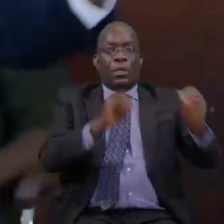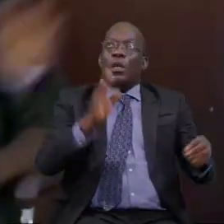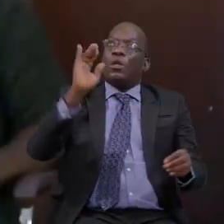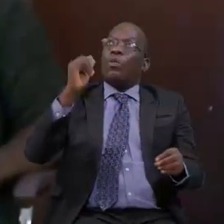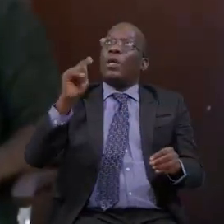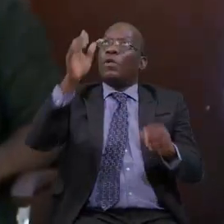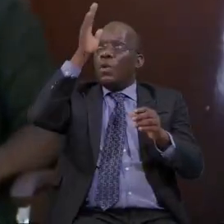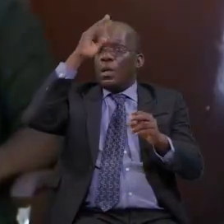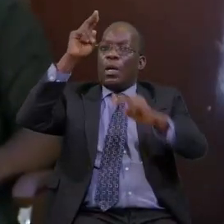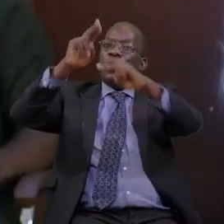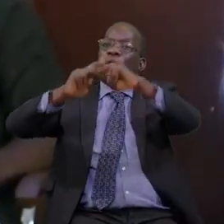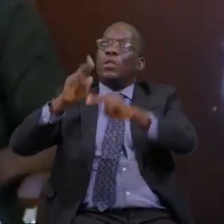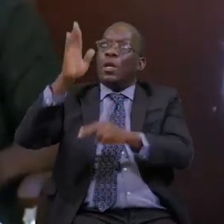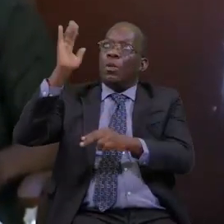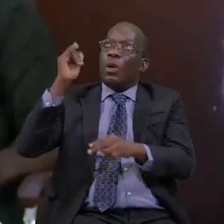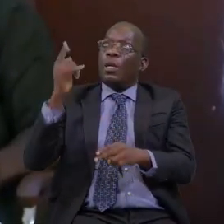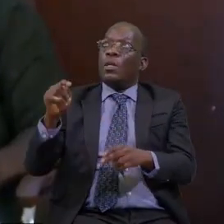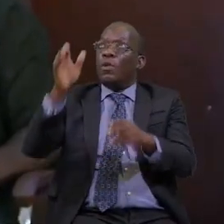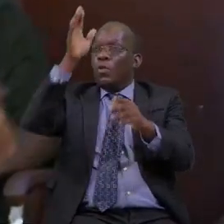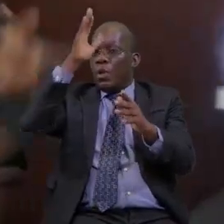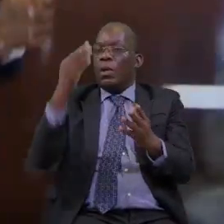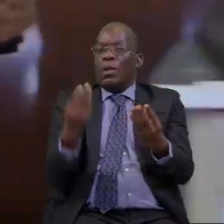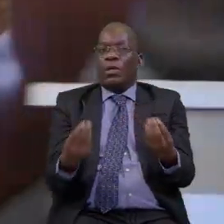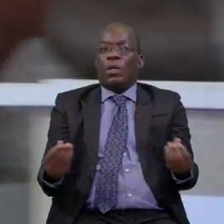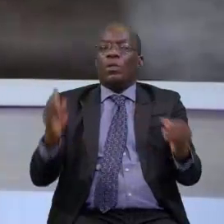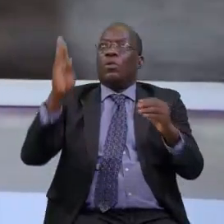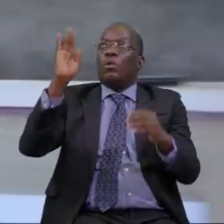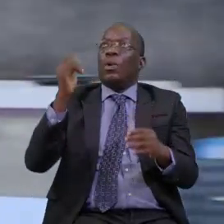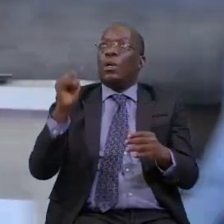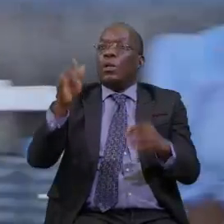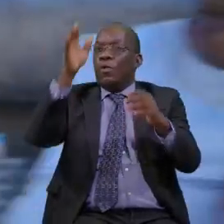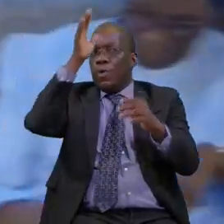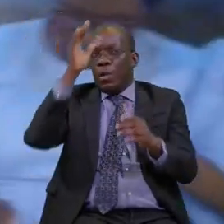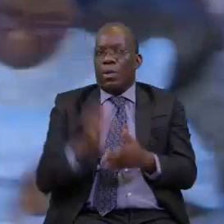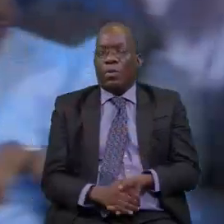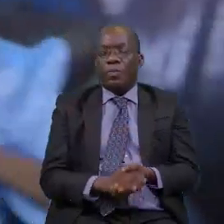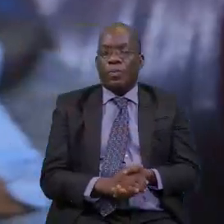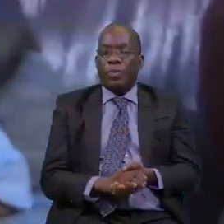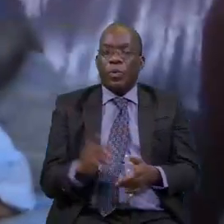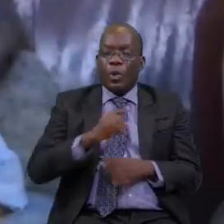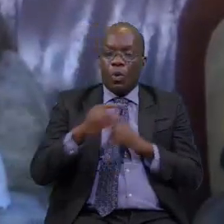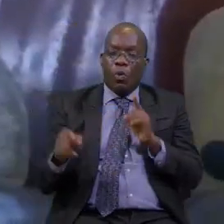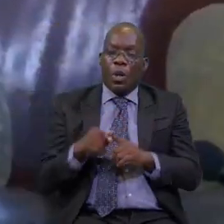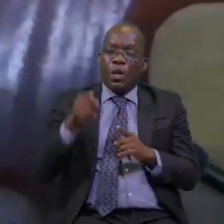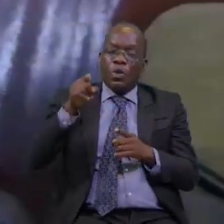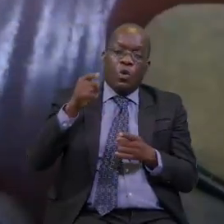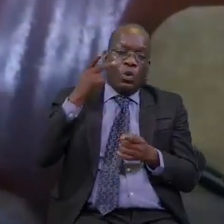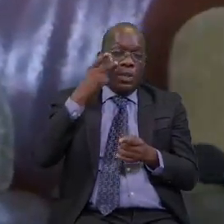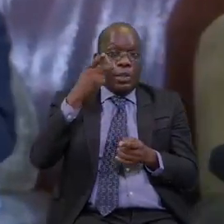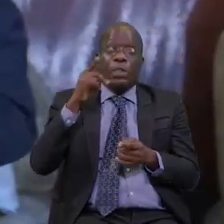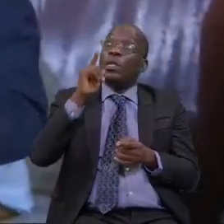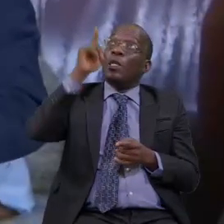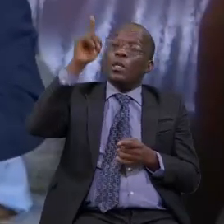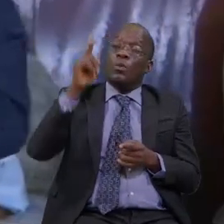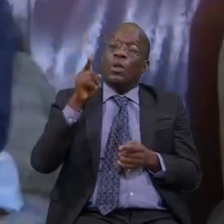the Father, settled by the Father. And when you mark him, and you look intently at